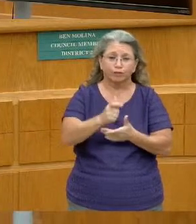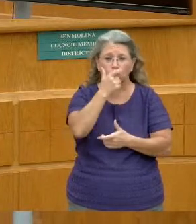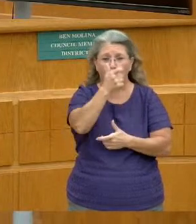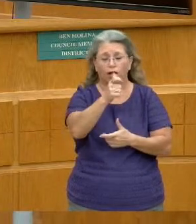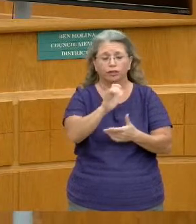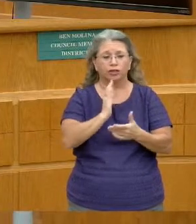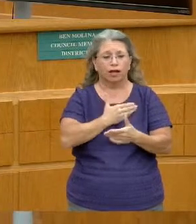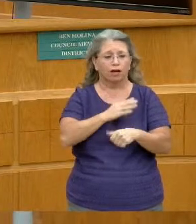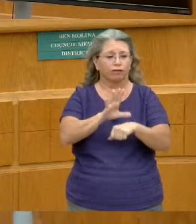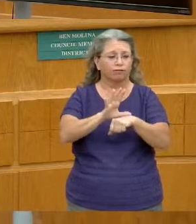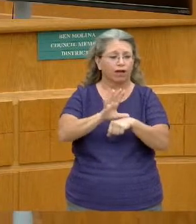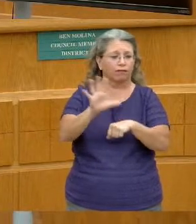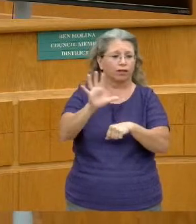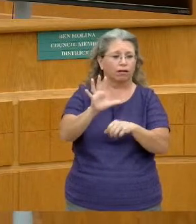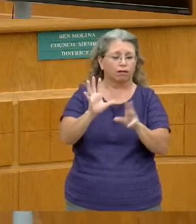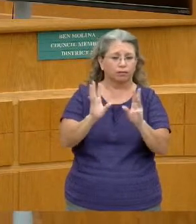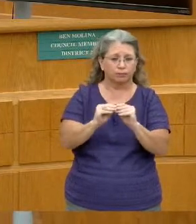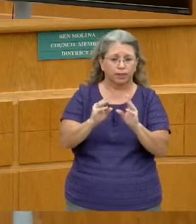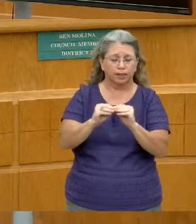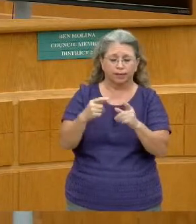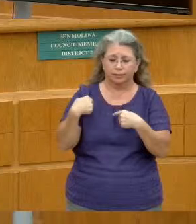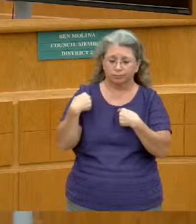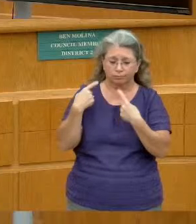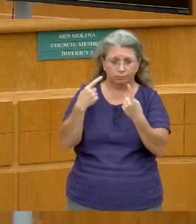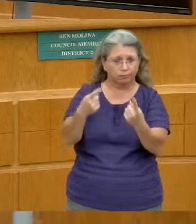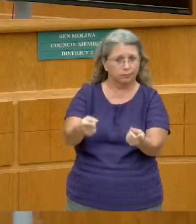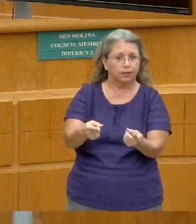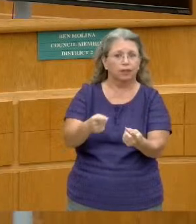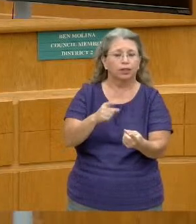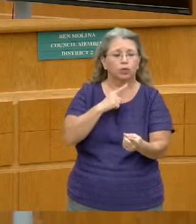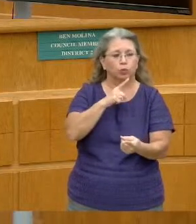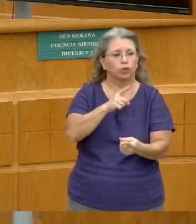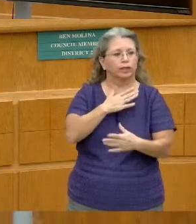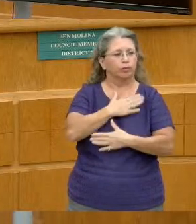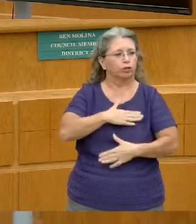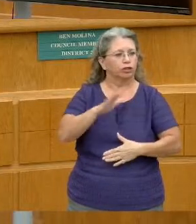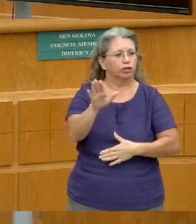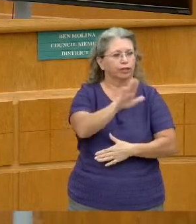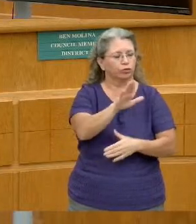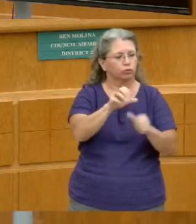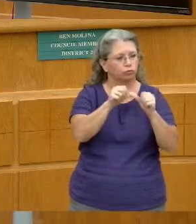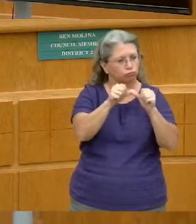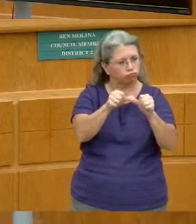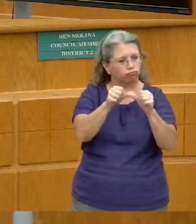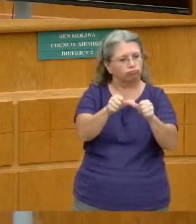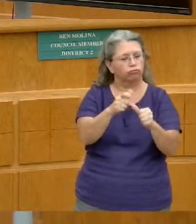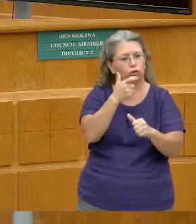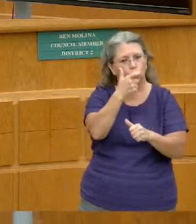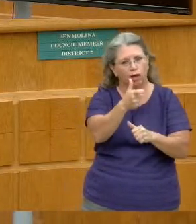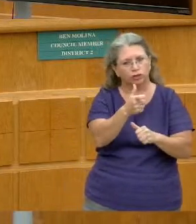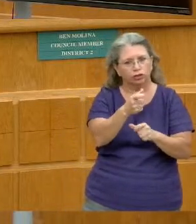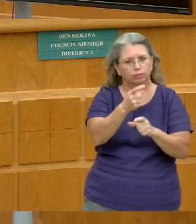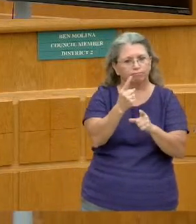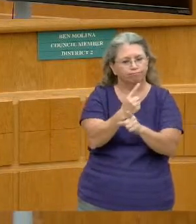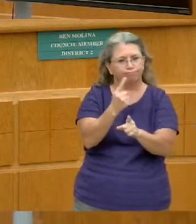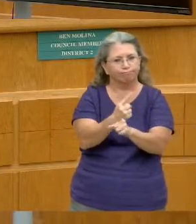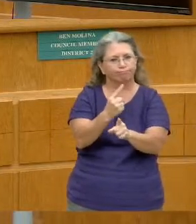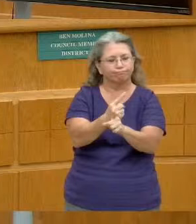o'clock briefings throughout this ordeal. We appreciate your consistency, and we appreciate